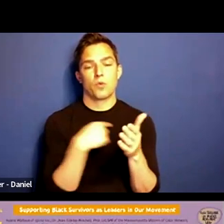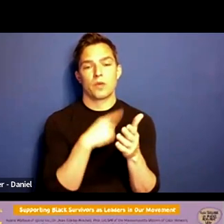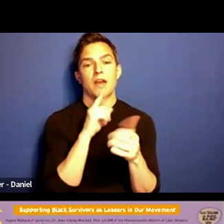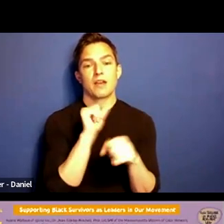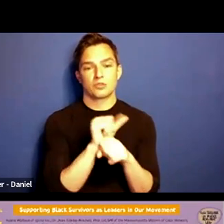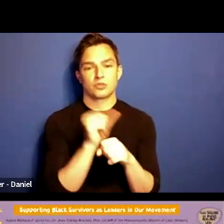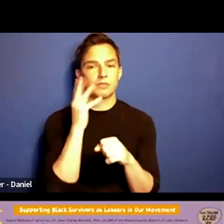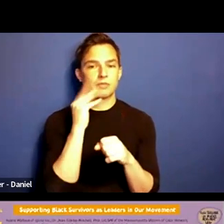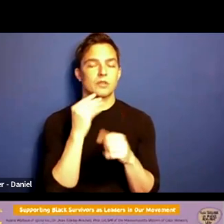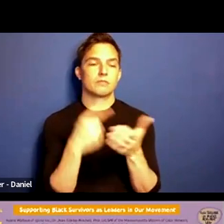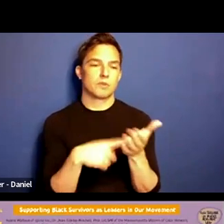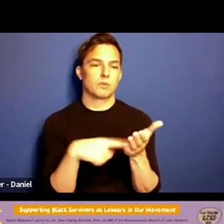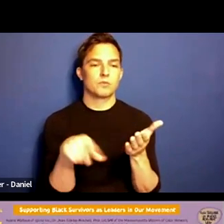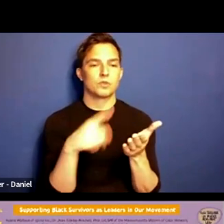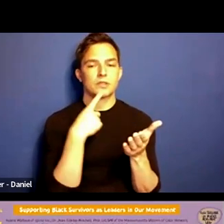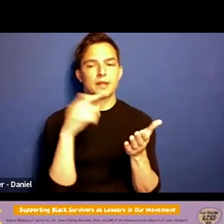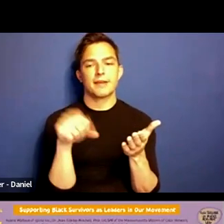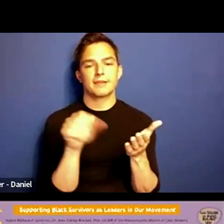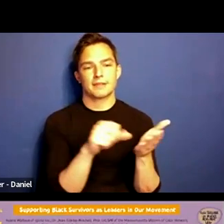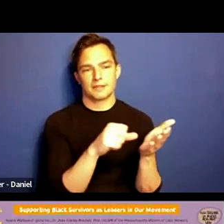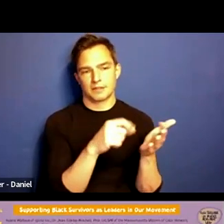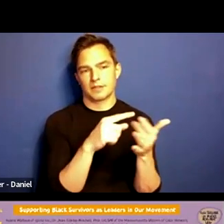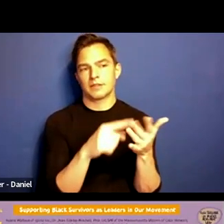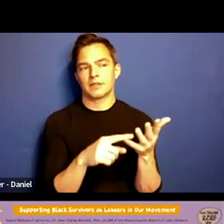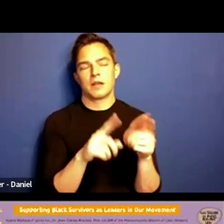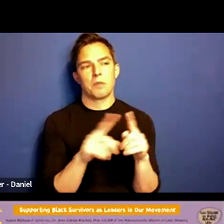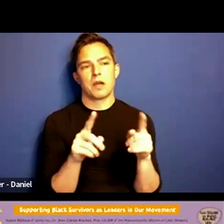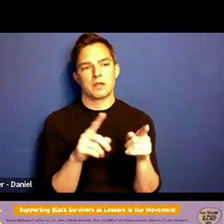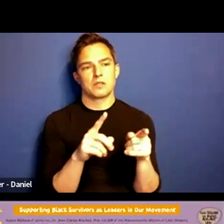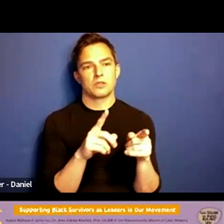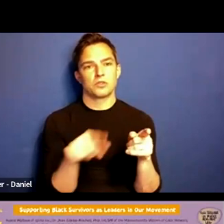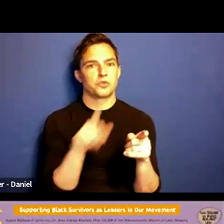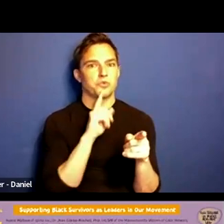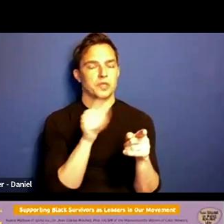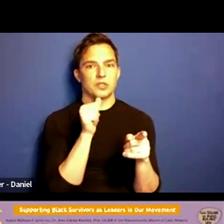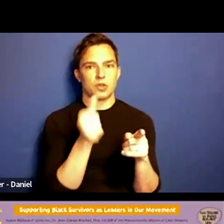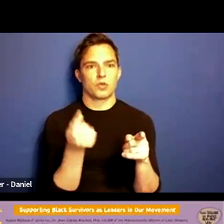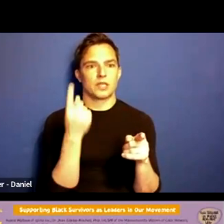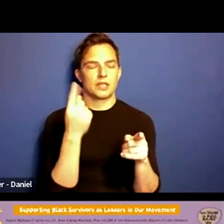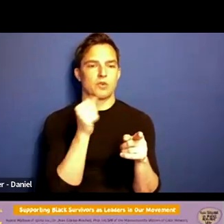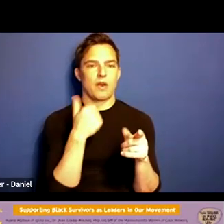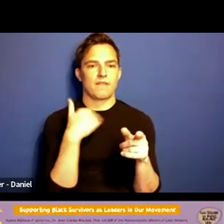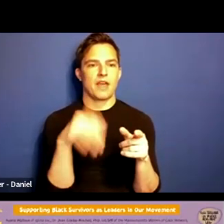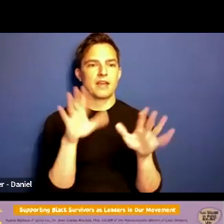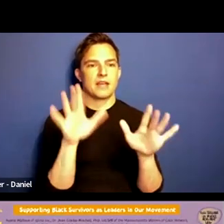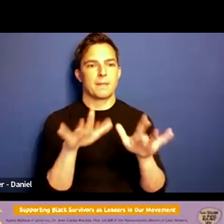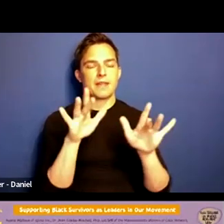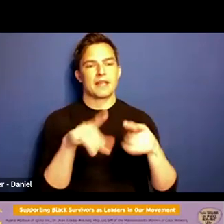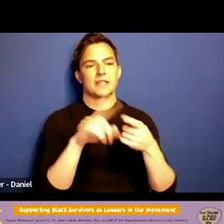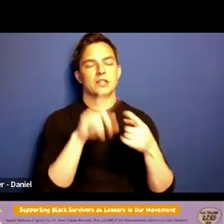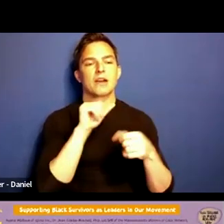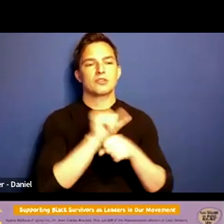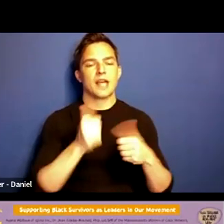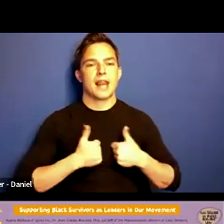And I know sometimes you can say, yes, yes, yes, but you really don't get it. You can't have that empathy until you actually lived